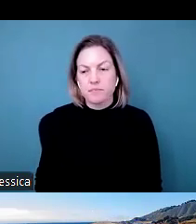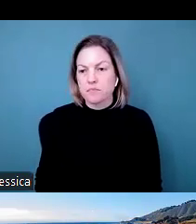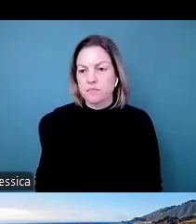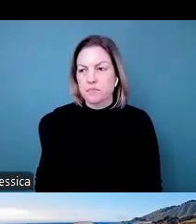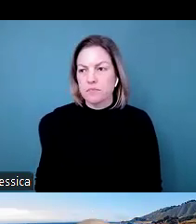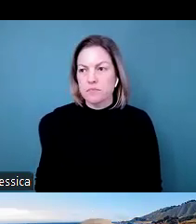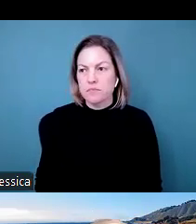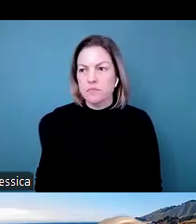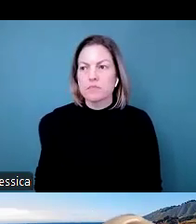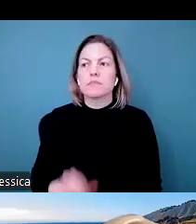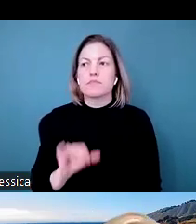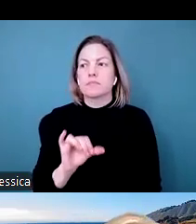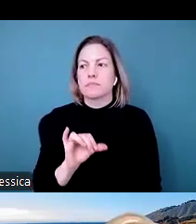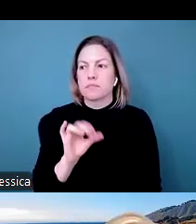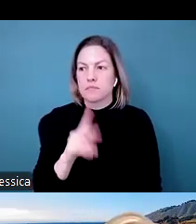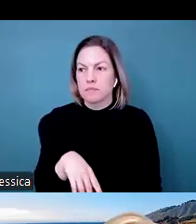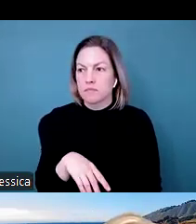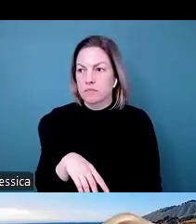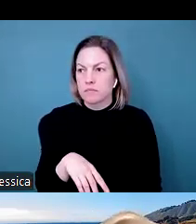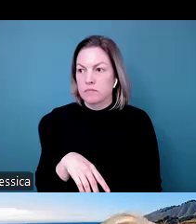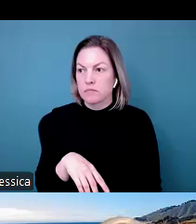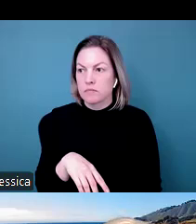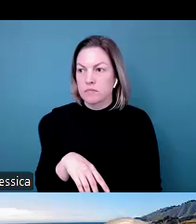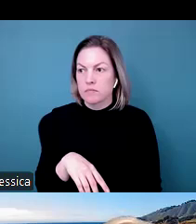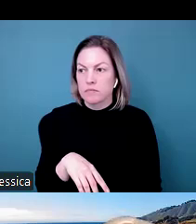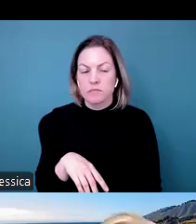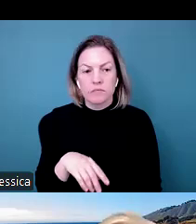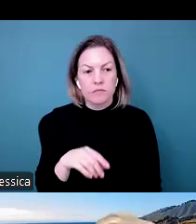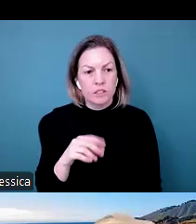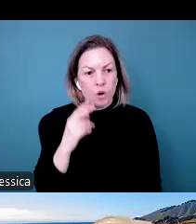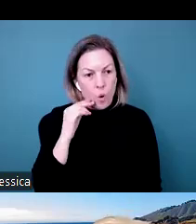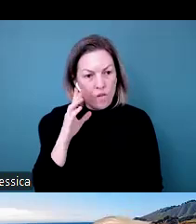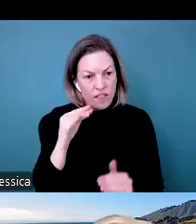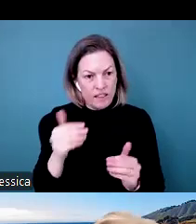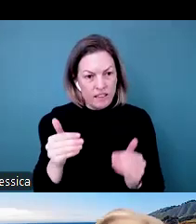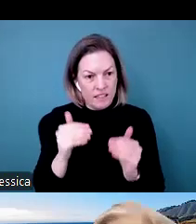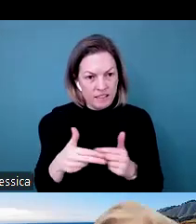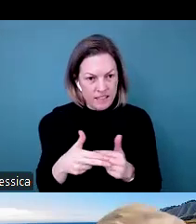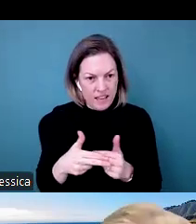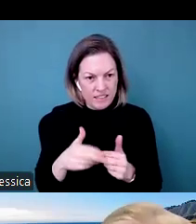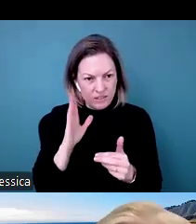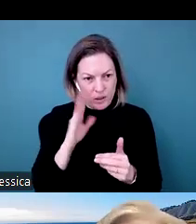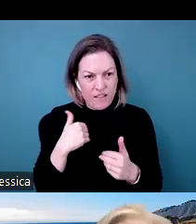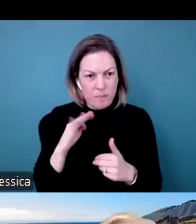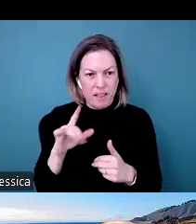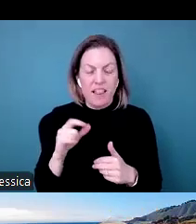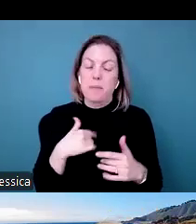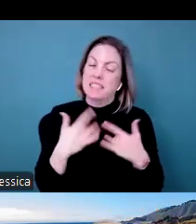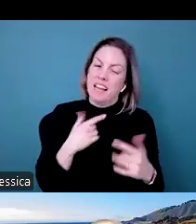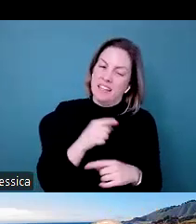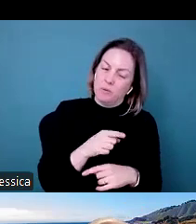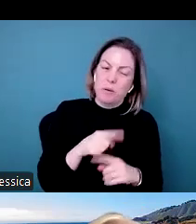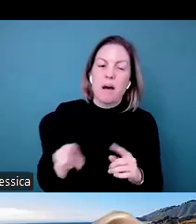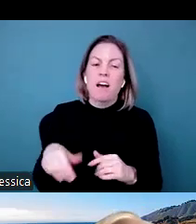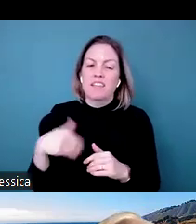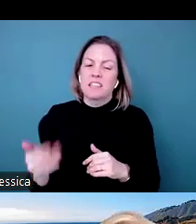Oh, okay. Hopefully the next slide has the other bill that I'm hoping that I really was excited to. I'm excited to talk about this one too, but the